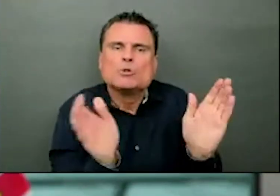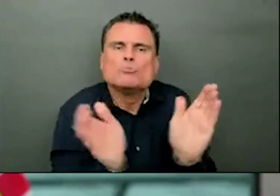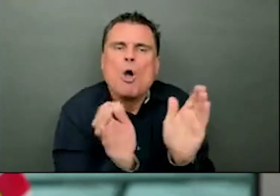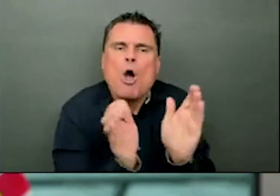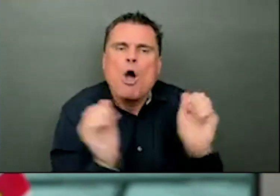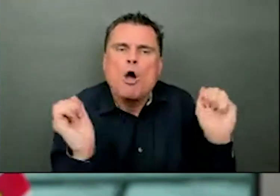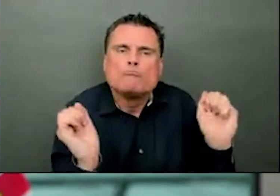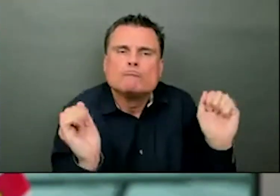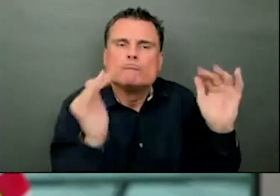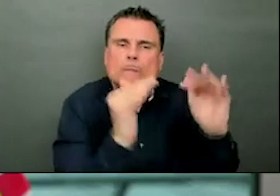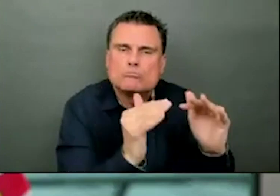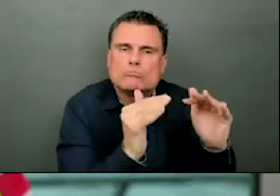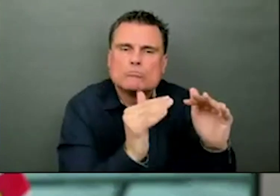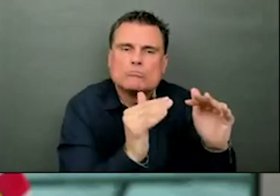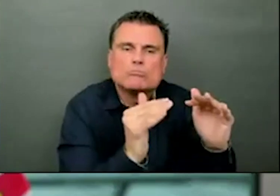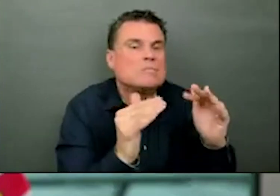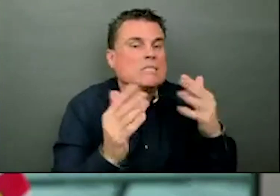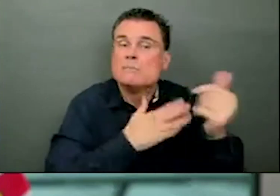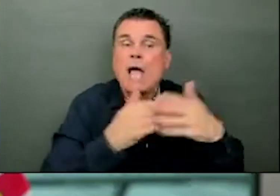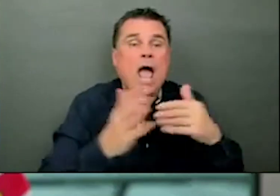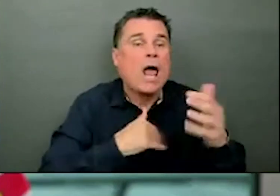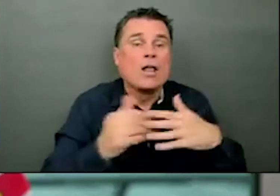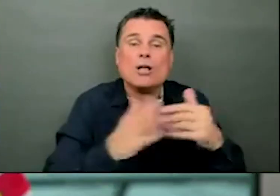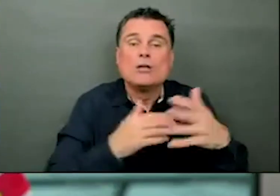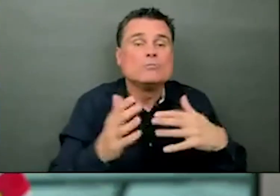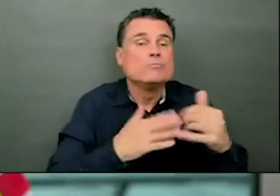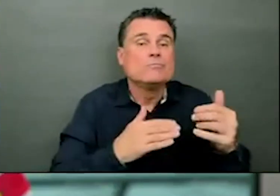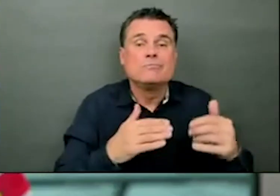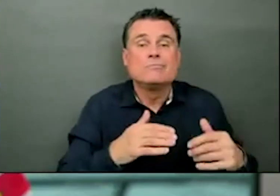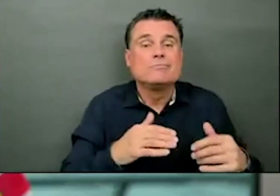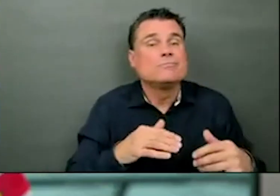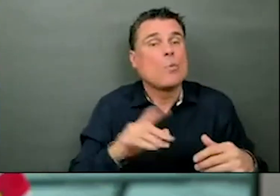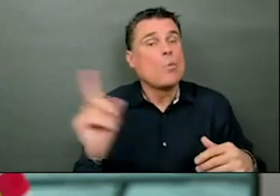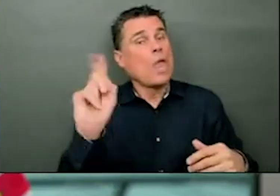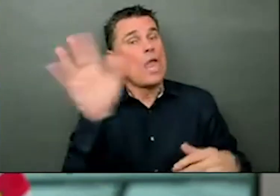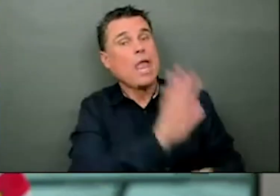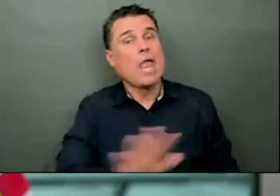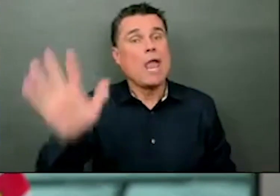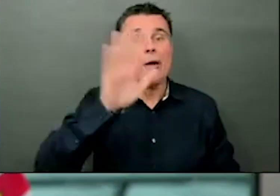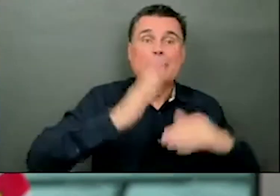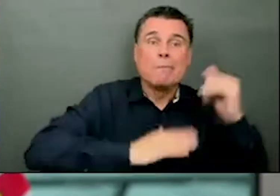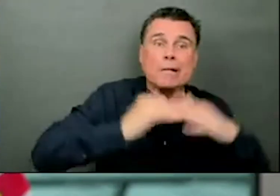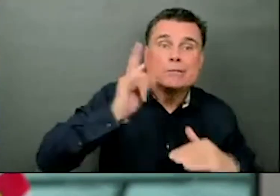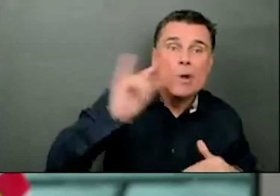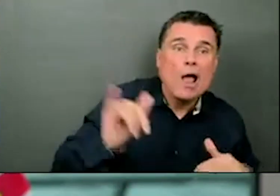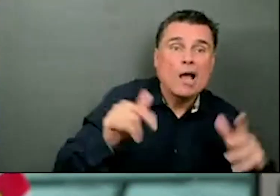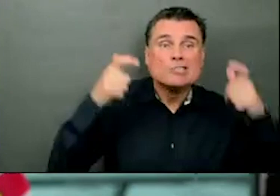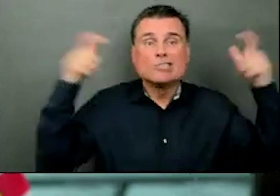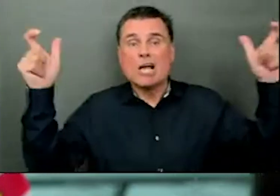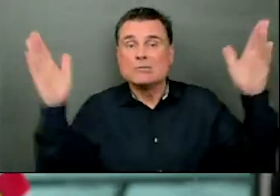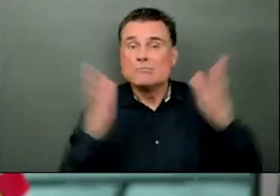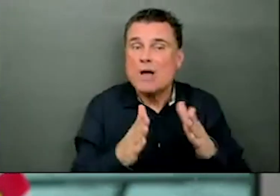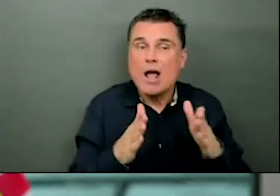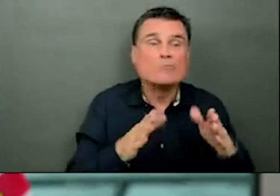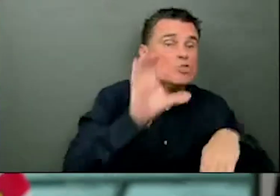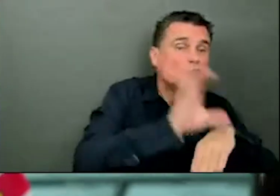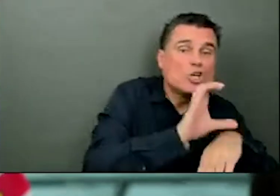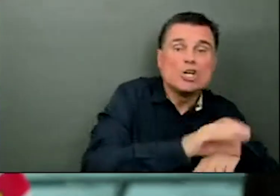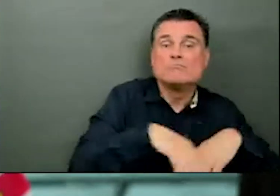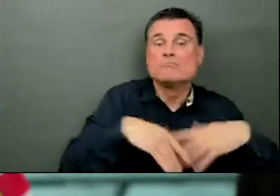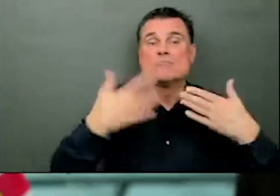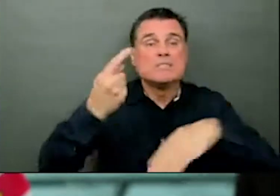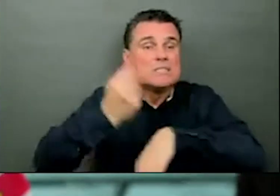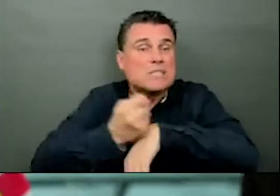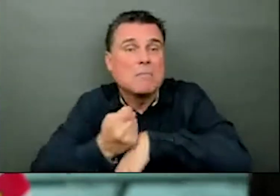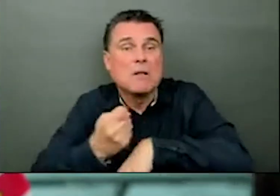synagogue, and tried to make rational approaches that would support people. We also know